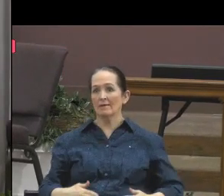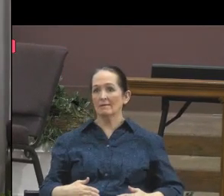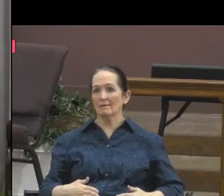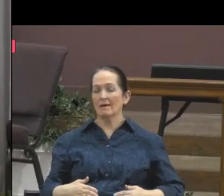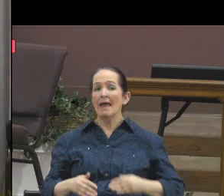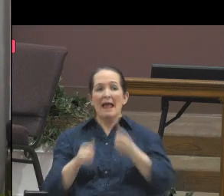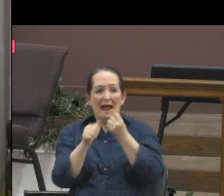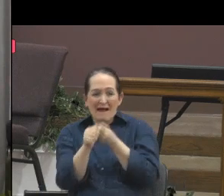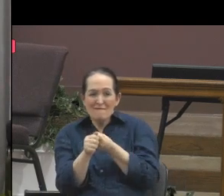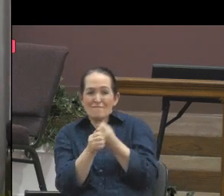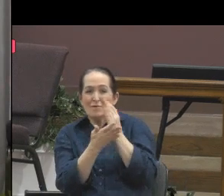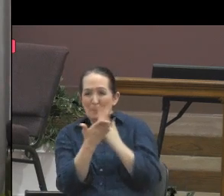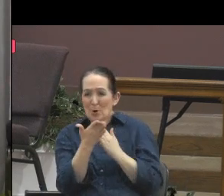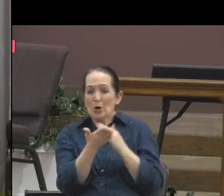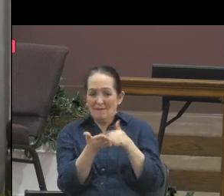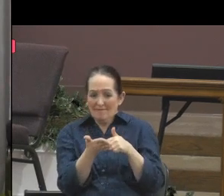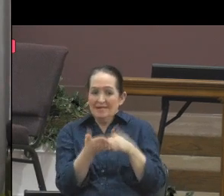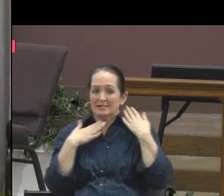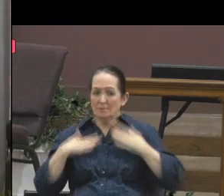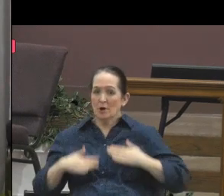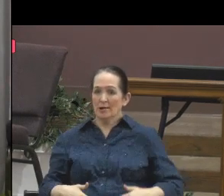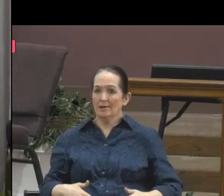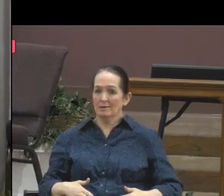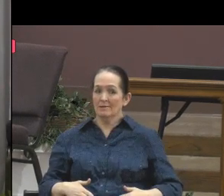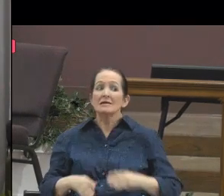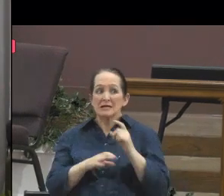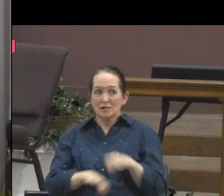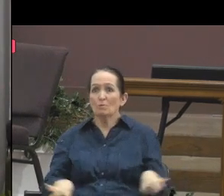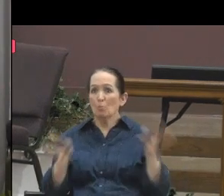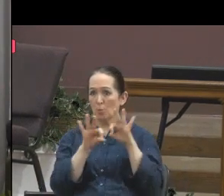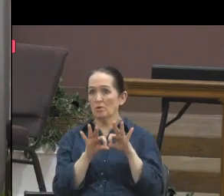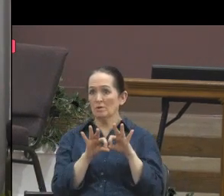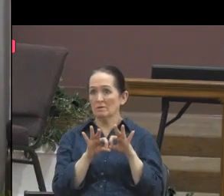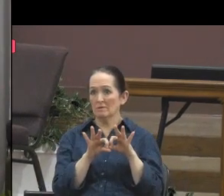And every part of this body is important.